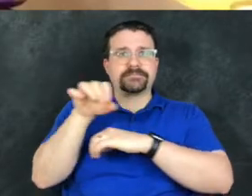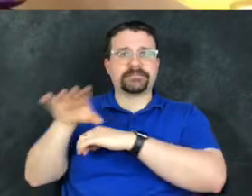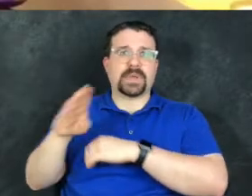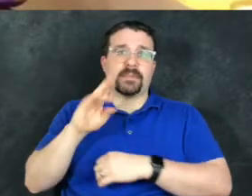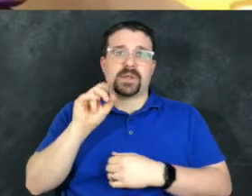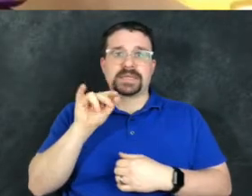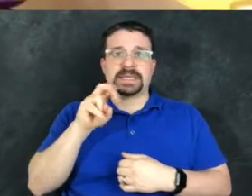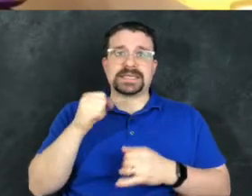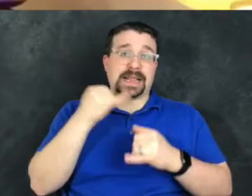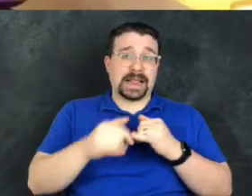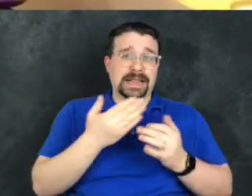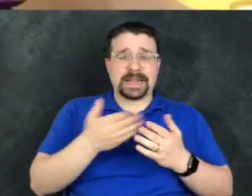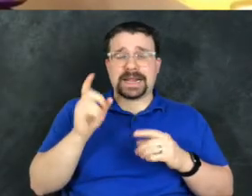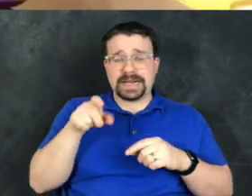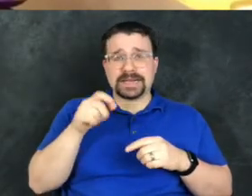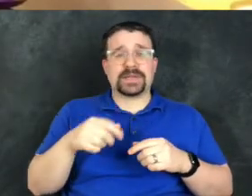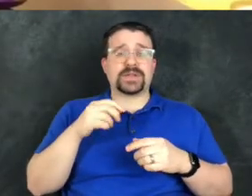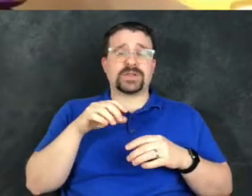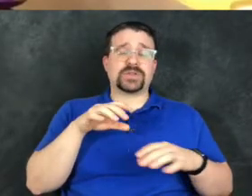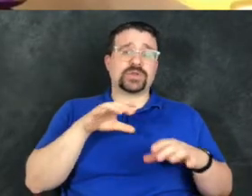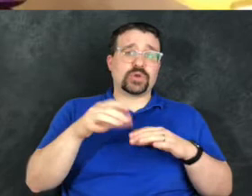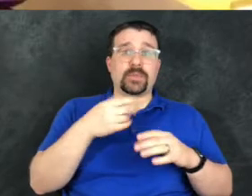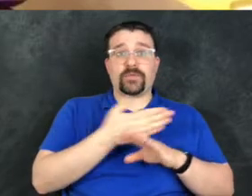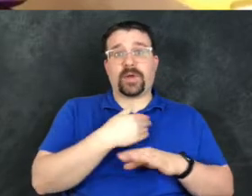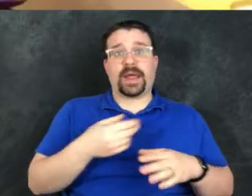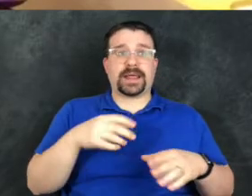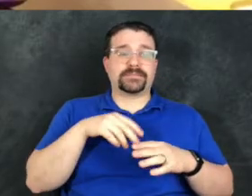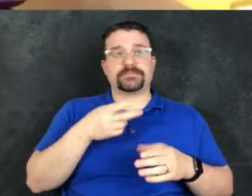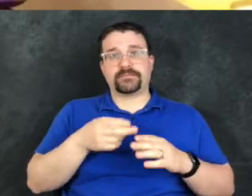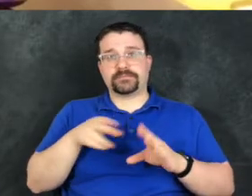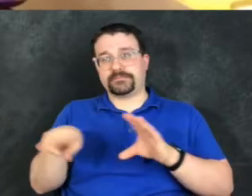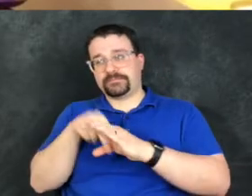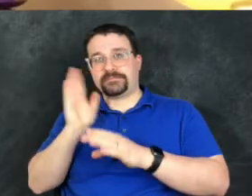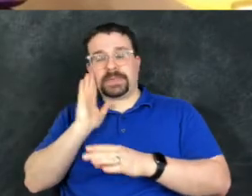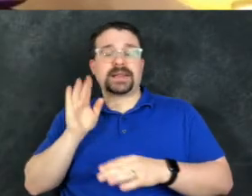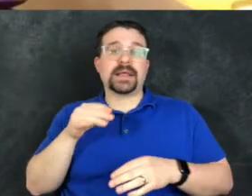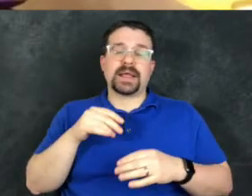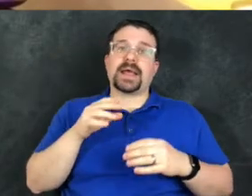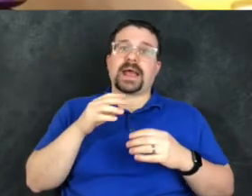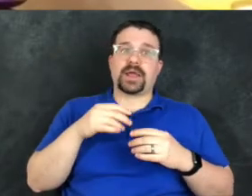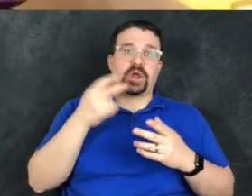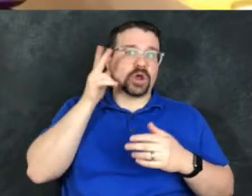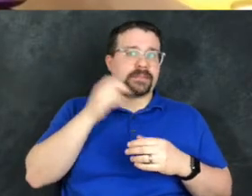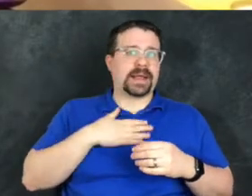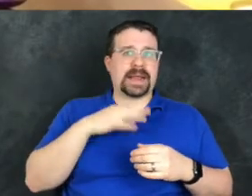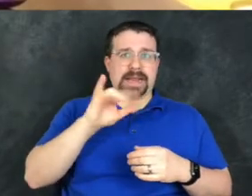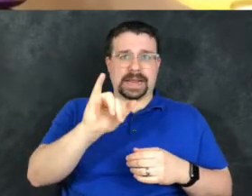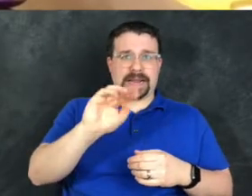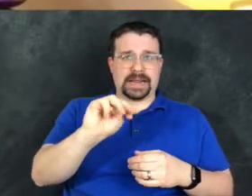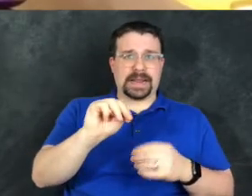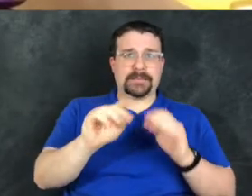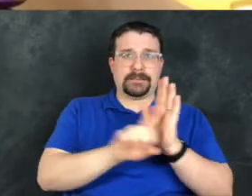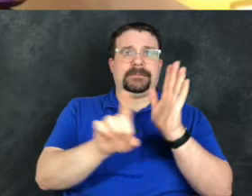out bulletins. It was the last thing I needed to do before I retired for the night. And as I was doing that, I heard my